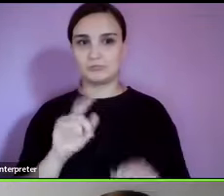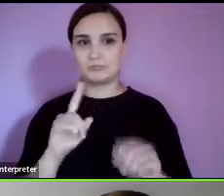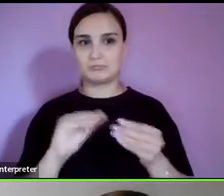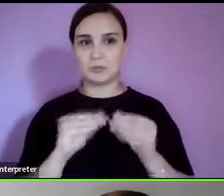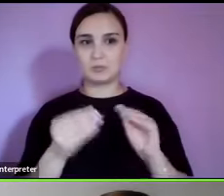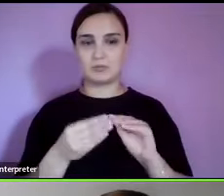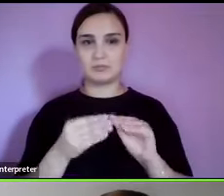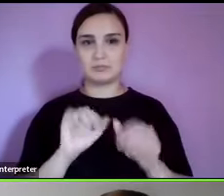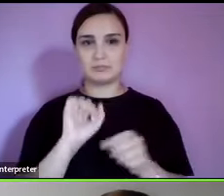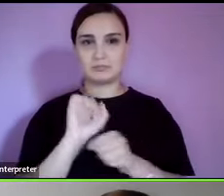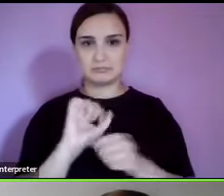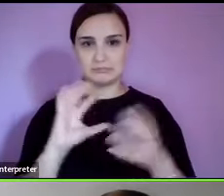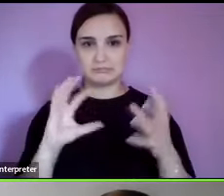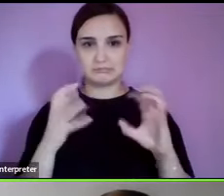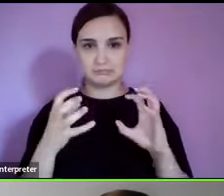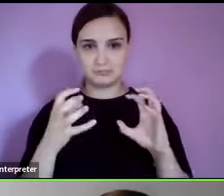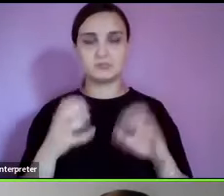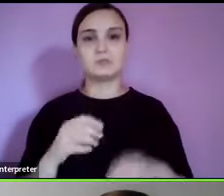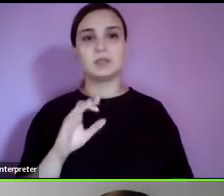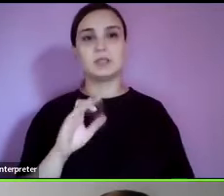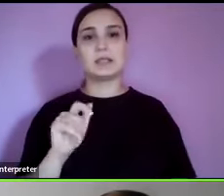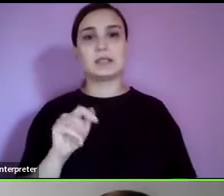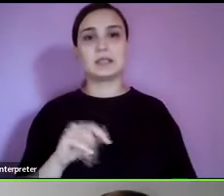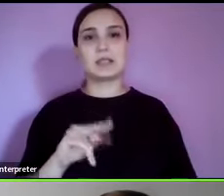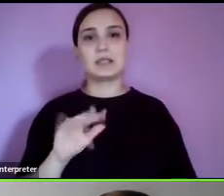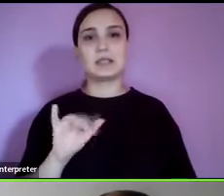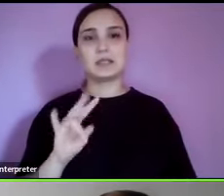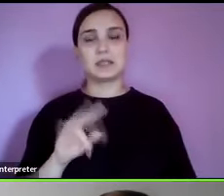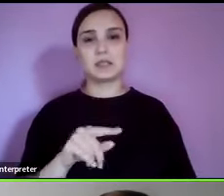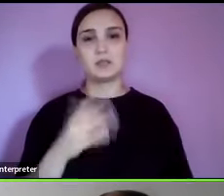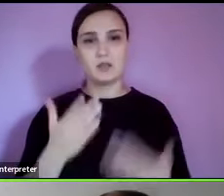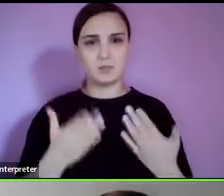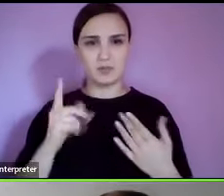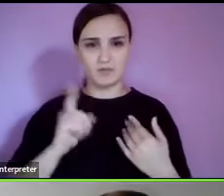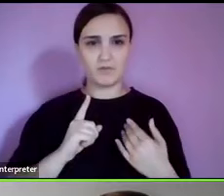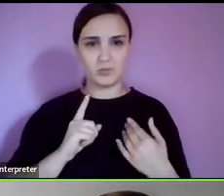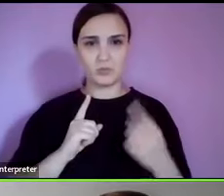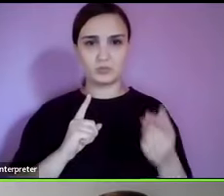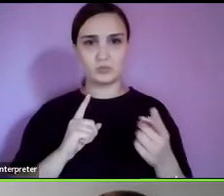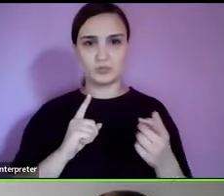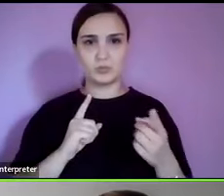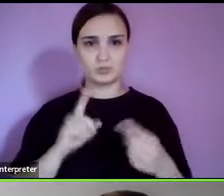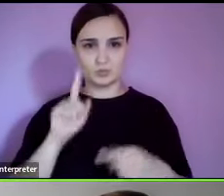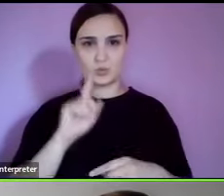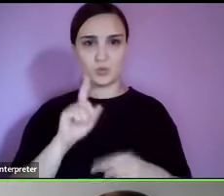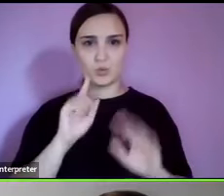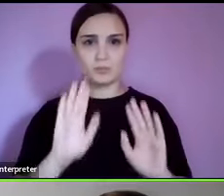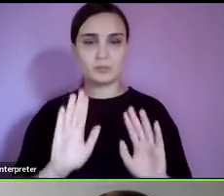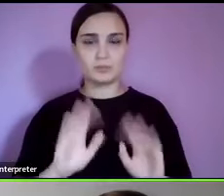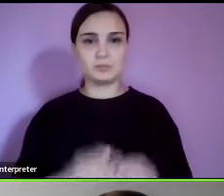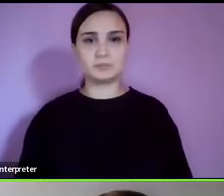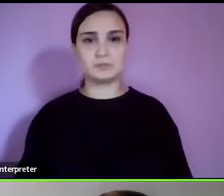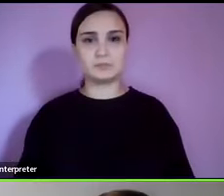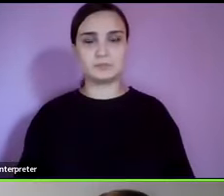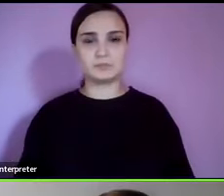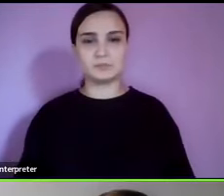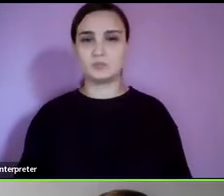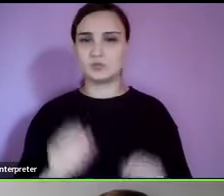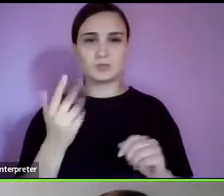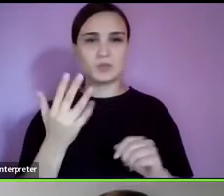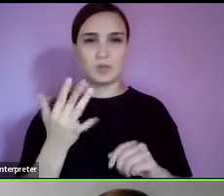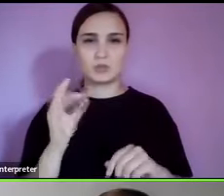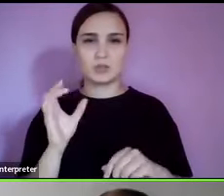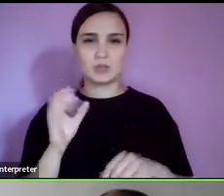tebi Kathleen, I think just maybe wait for a while, just maybe several seconds